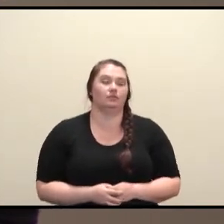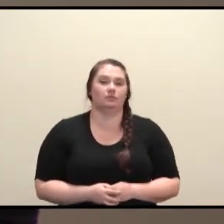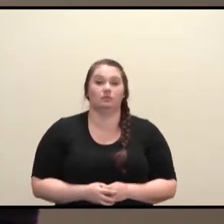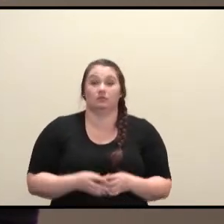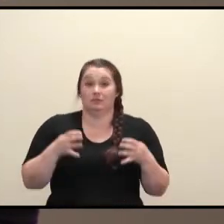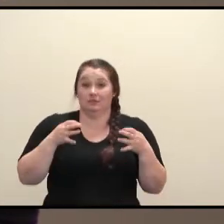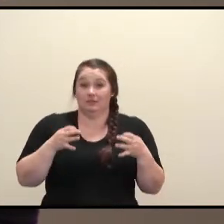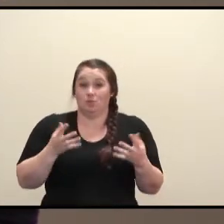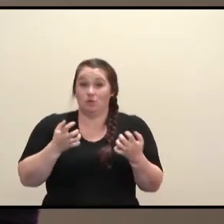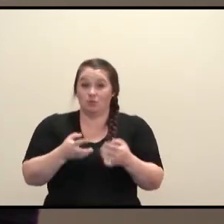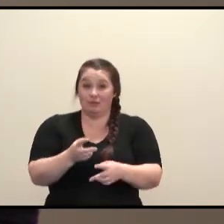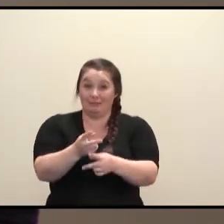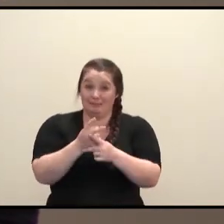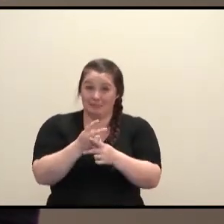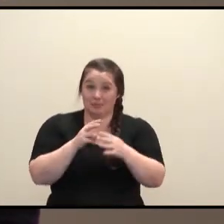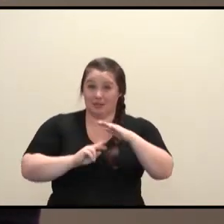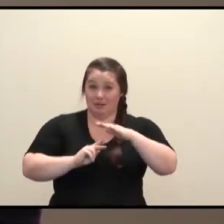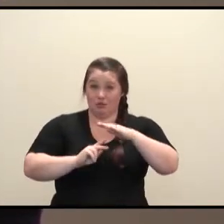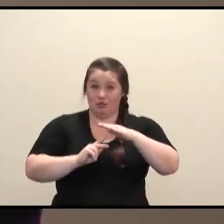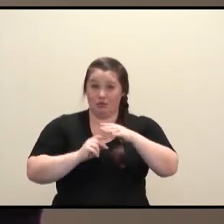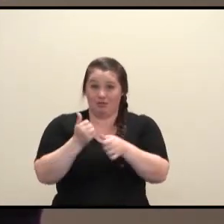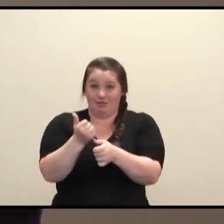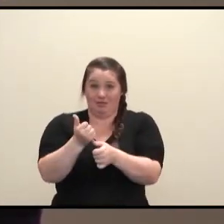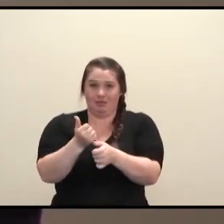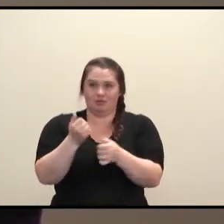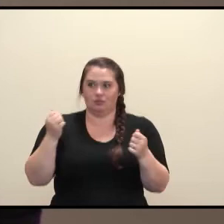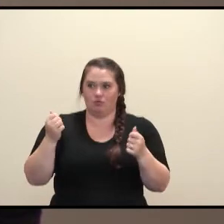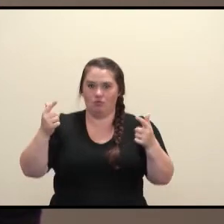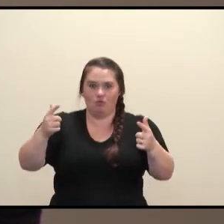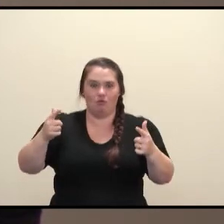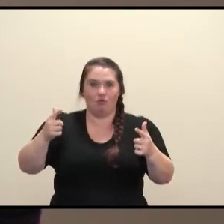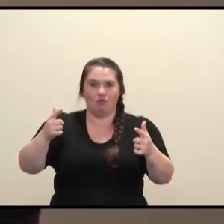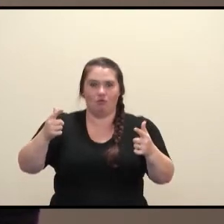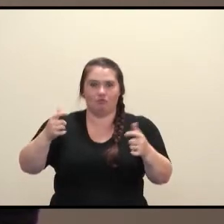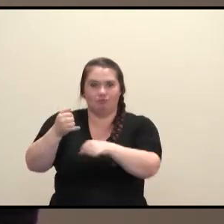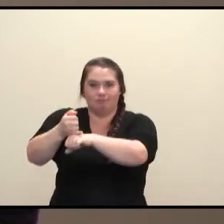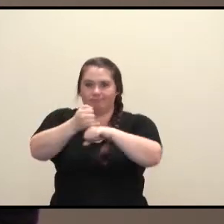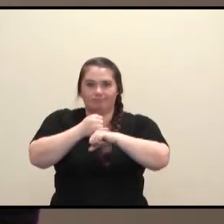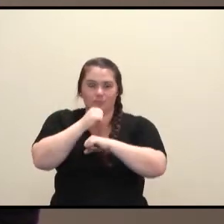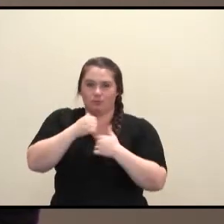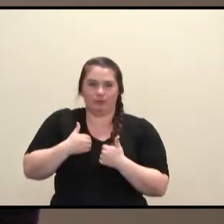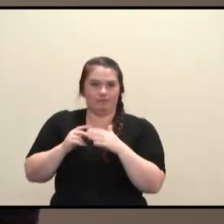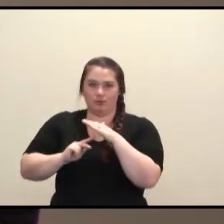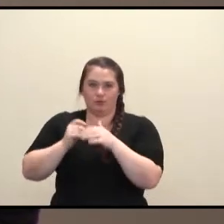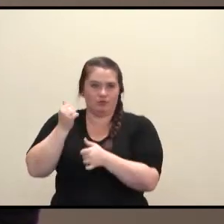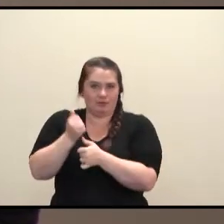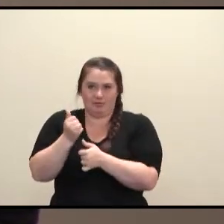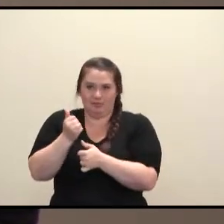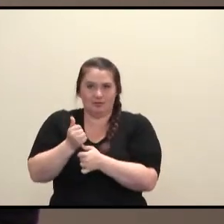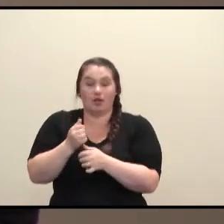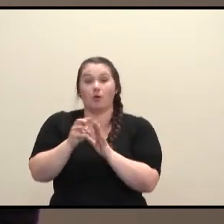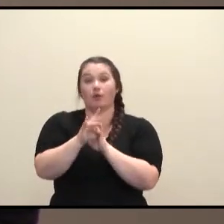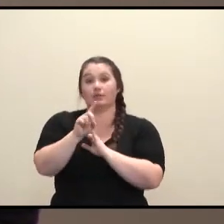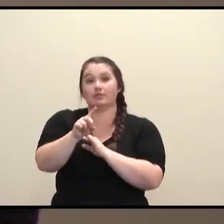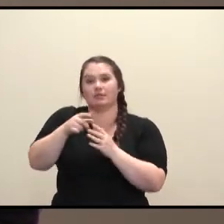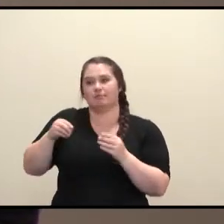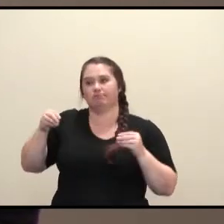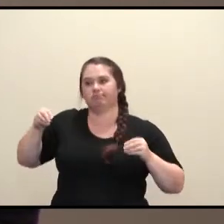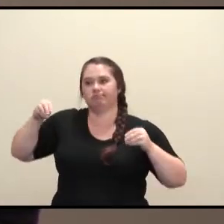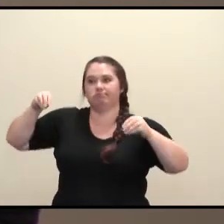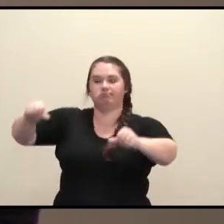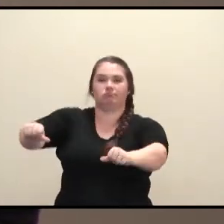kindergarten aides. That not every district has kindergarten aides, and Waco ISD spends